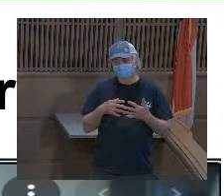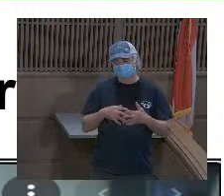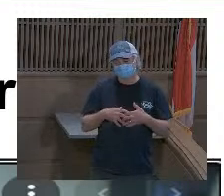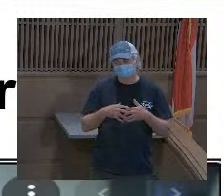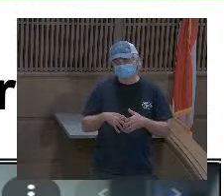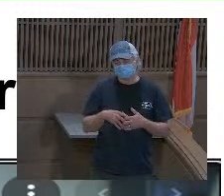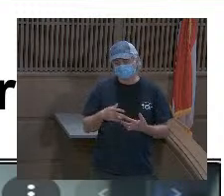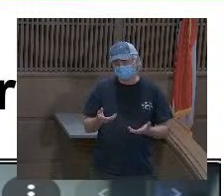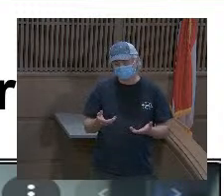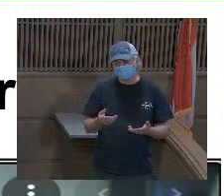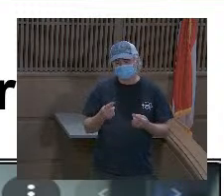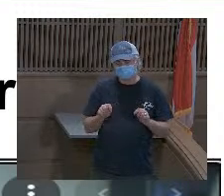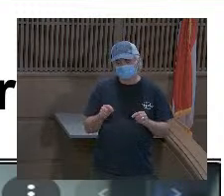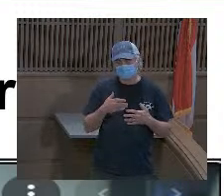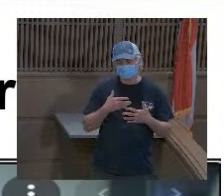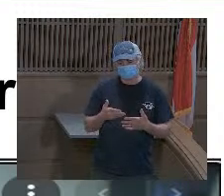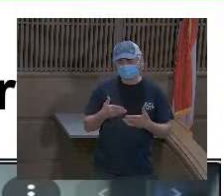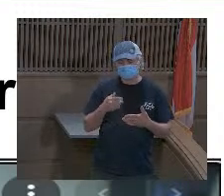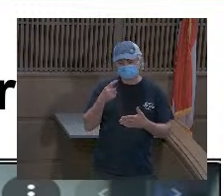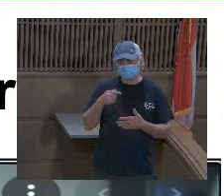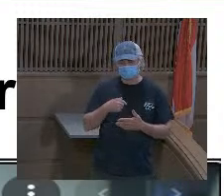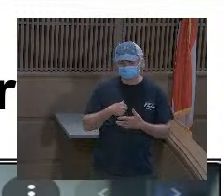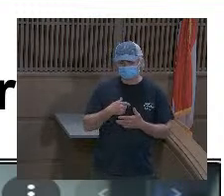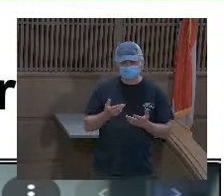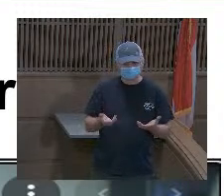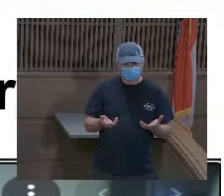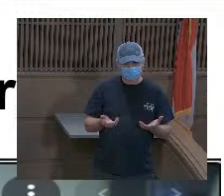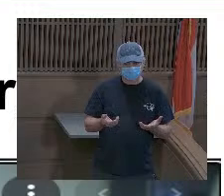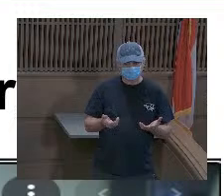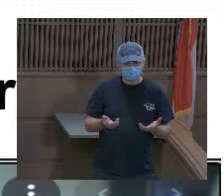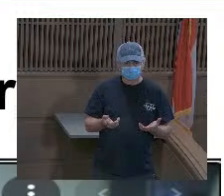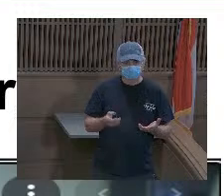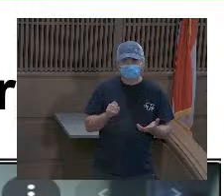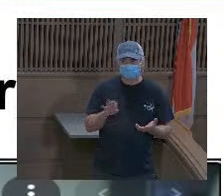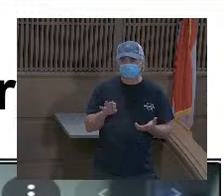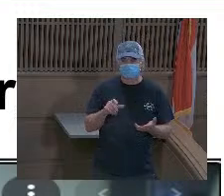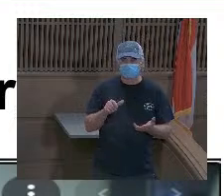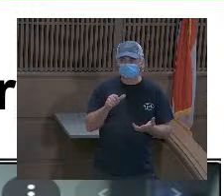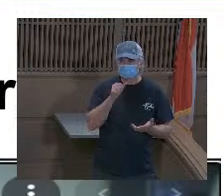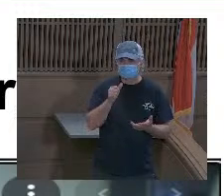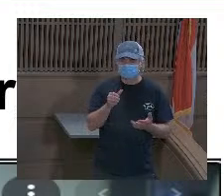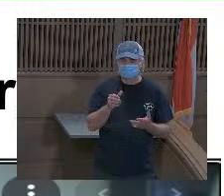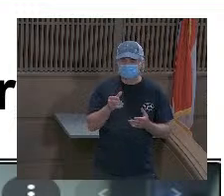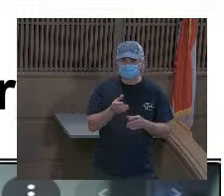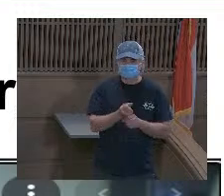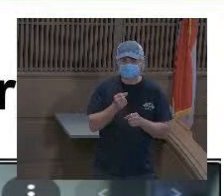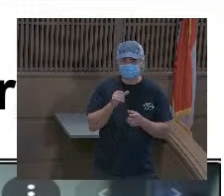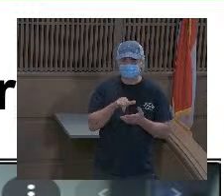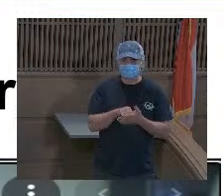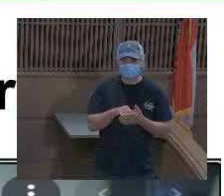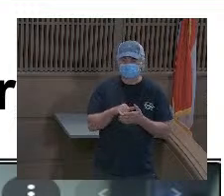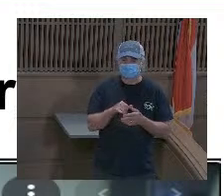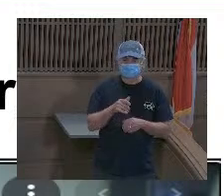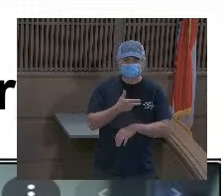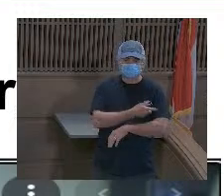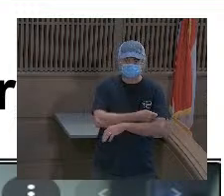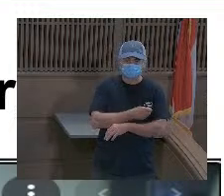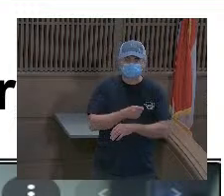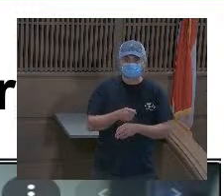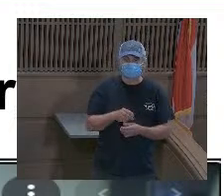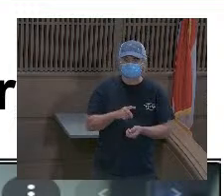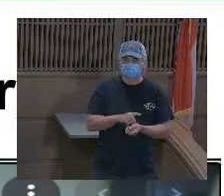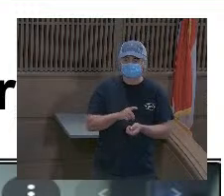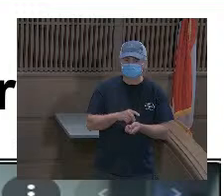trying to breathe. I want to say, if you don't get the vaccine, then the doctors already said, if you